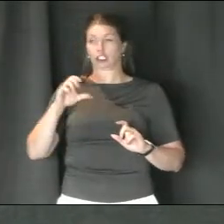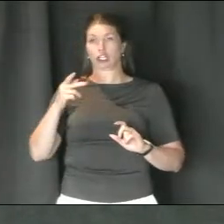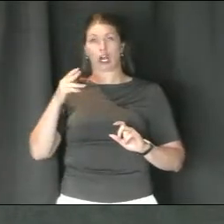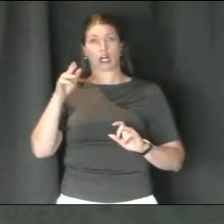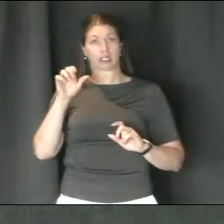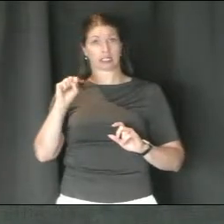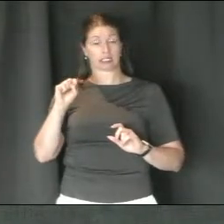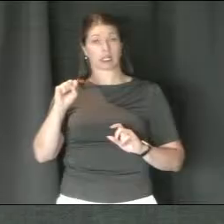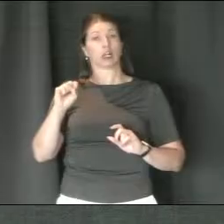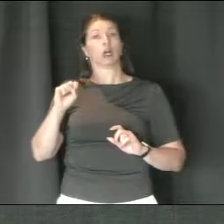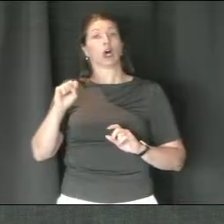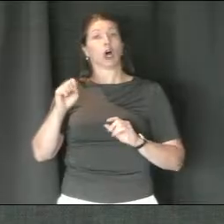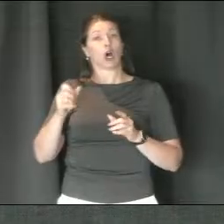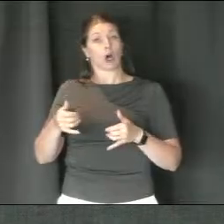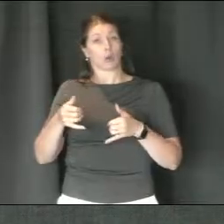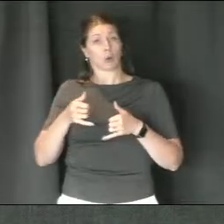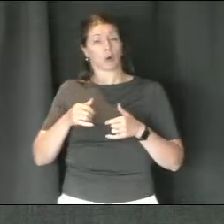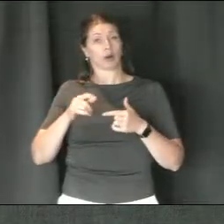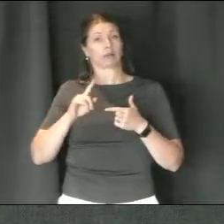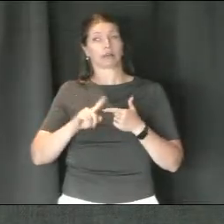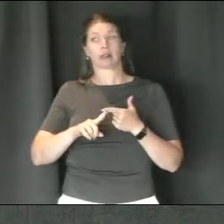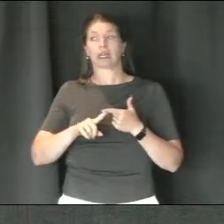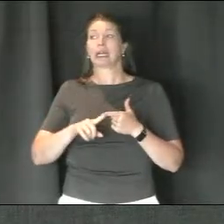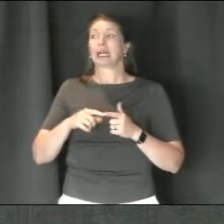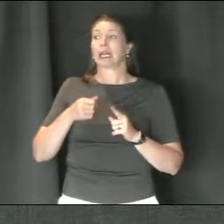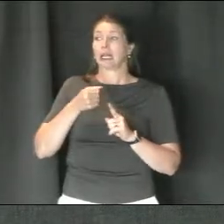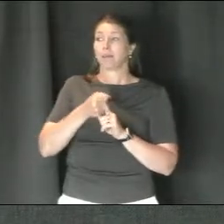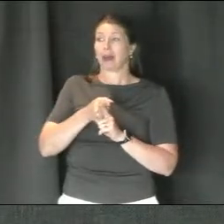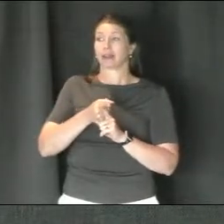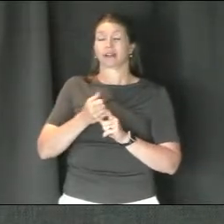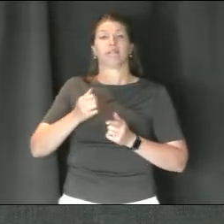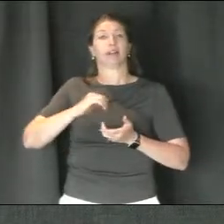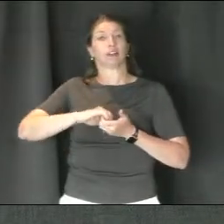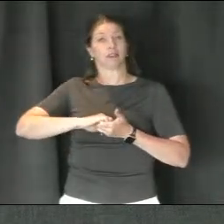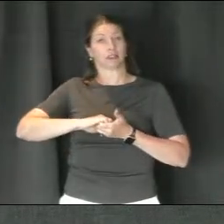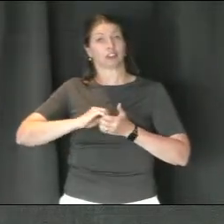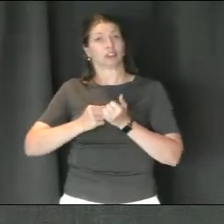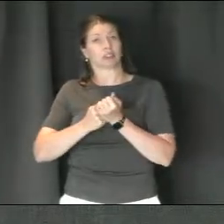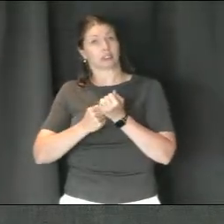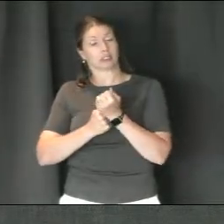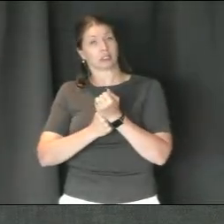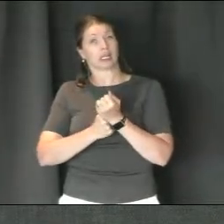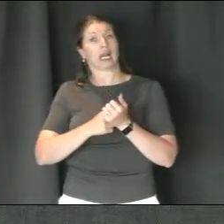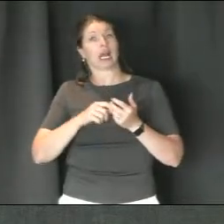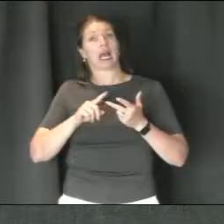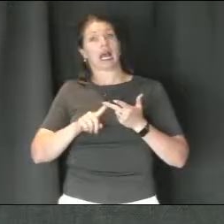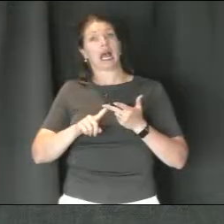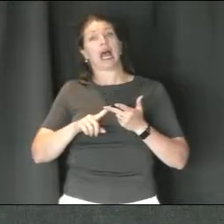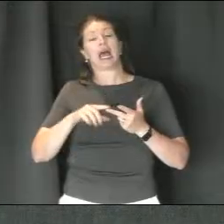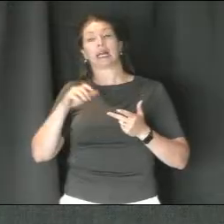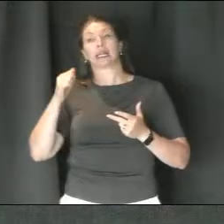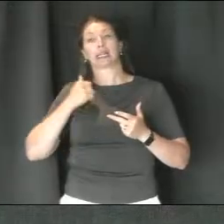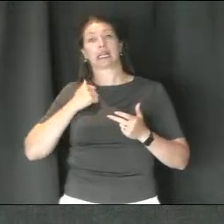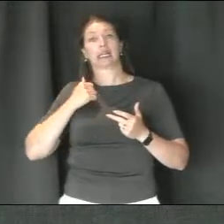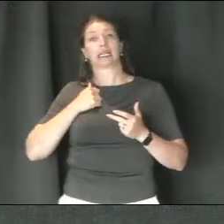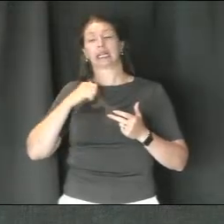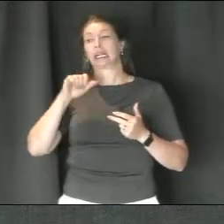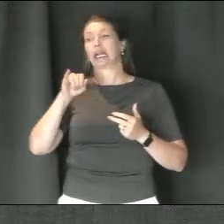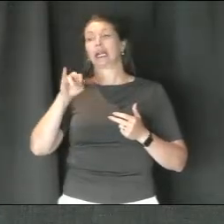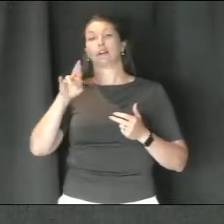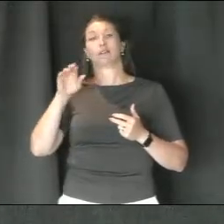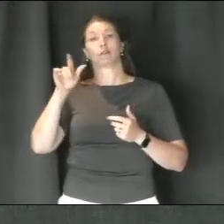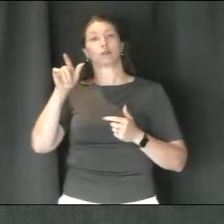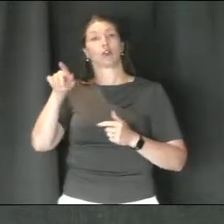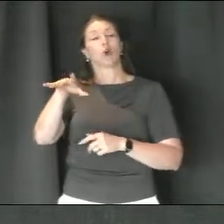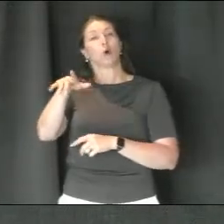Award, and the International Women's Day Gala, and the Royal Canadian Air Force 100th Anniversary Coin.